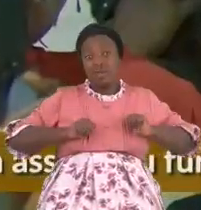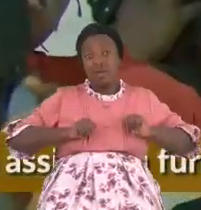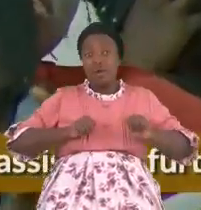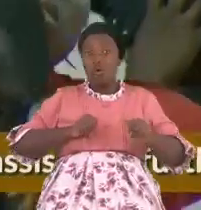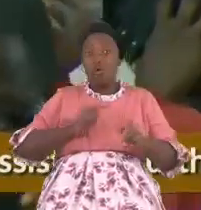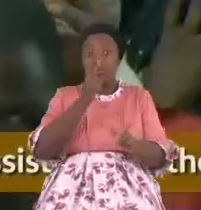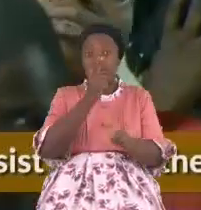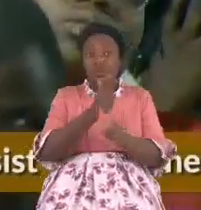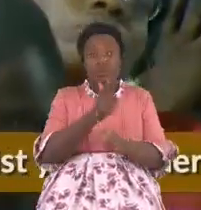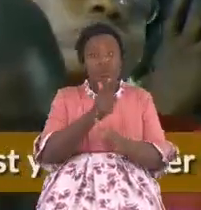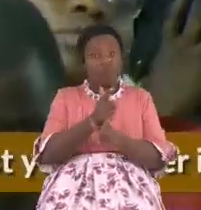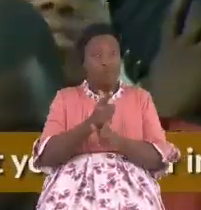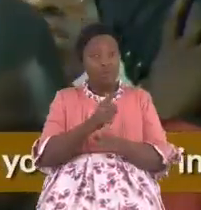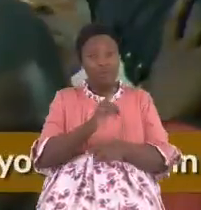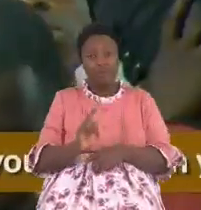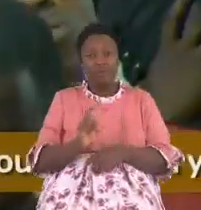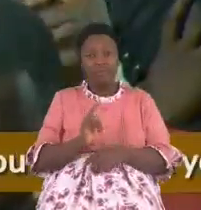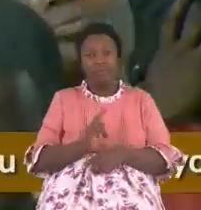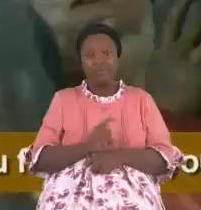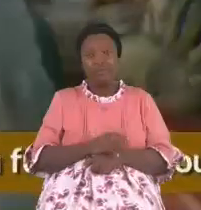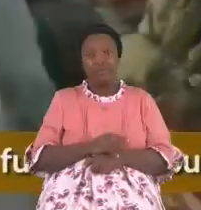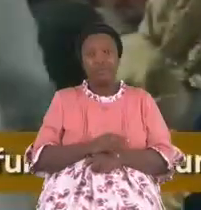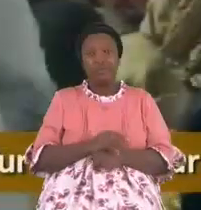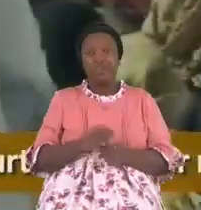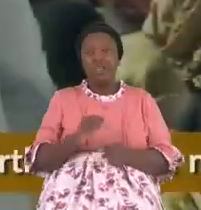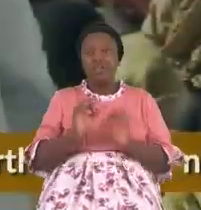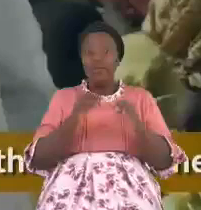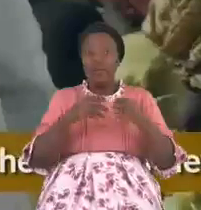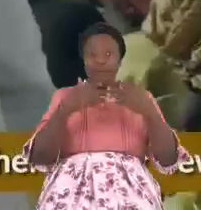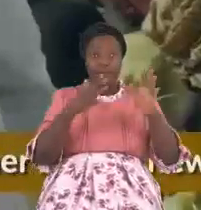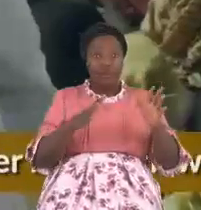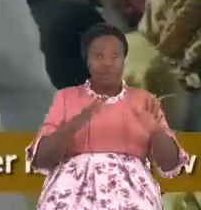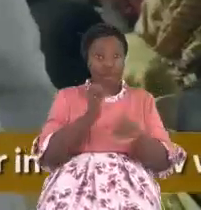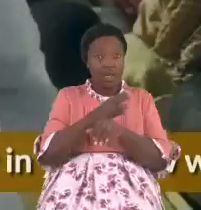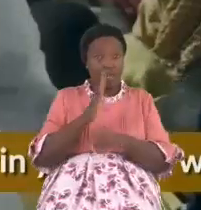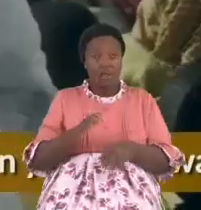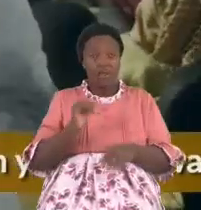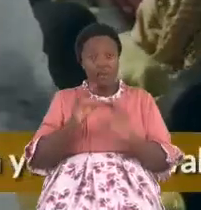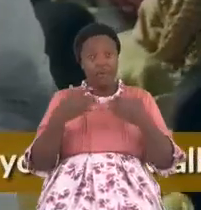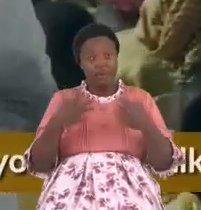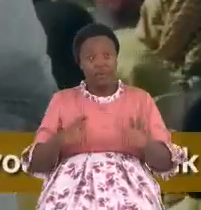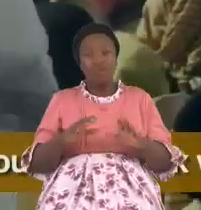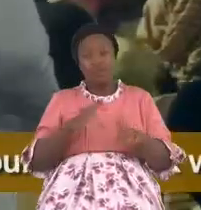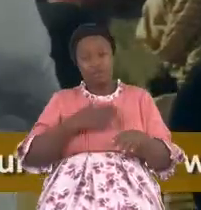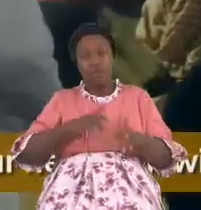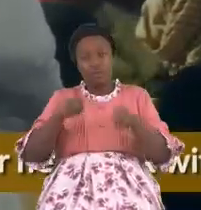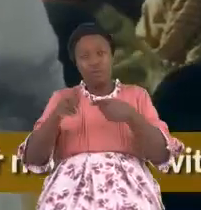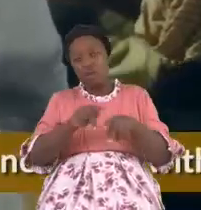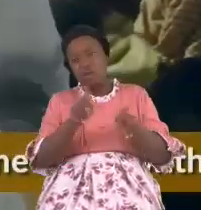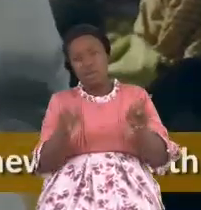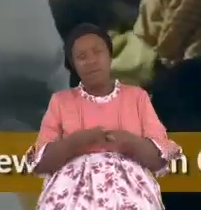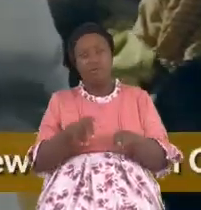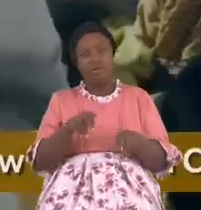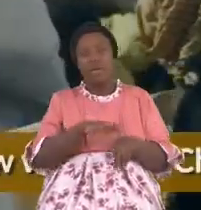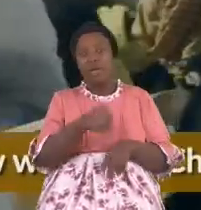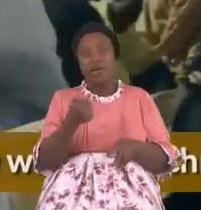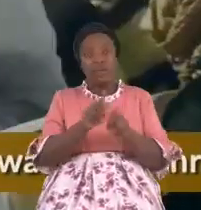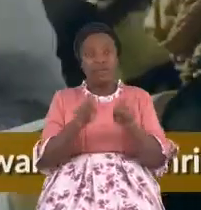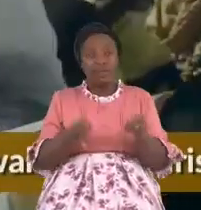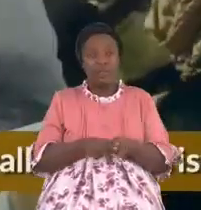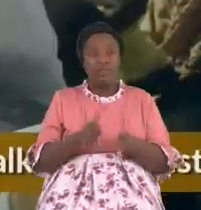your segment move to another segment if you have nobody constantly now move to another